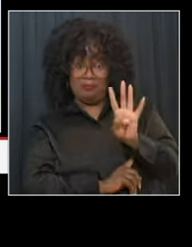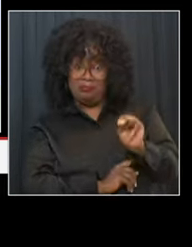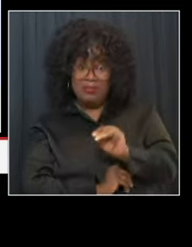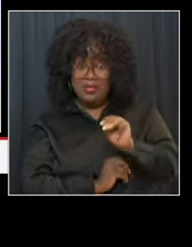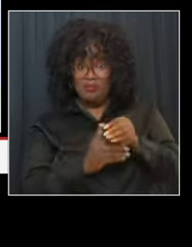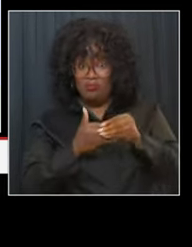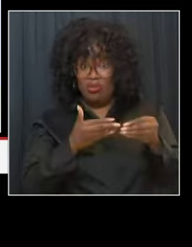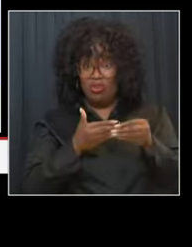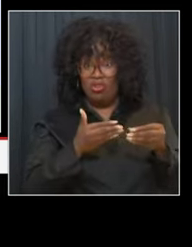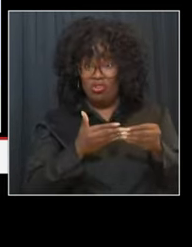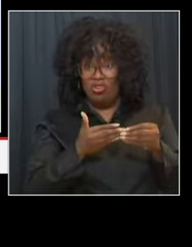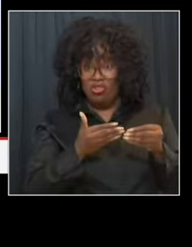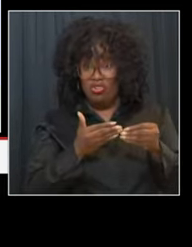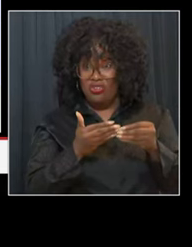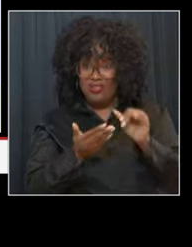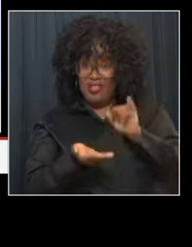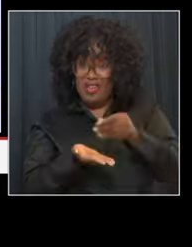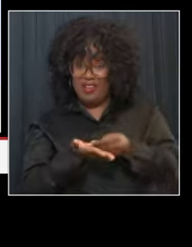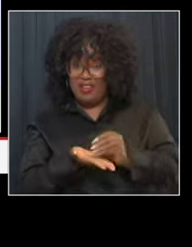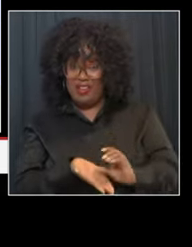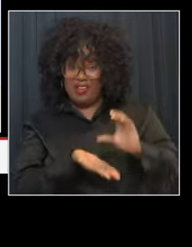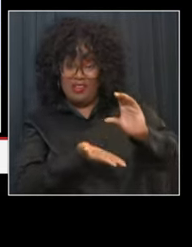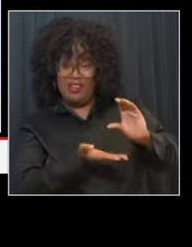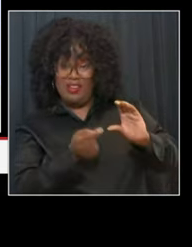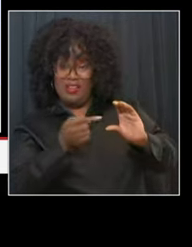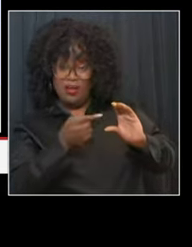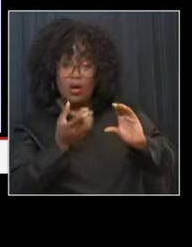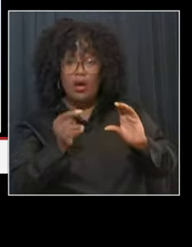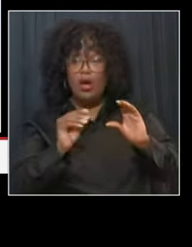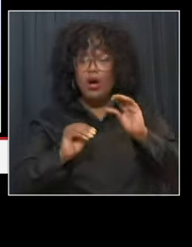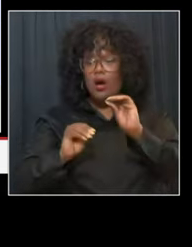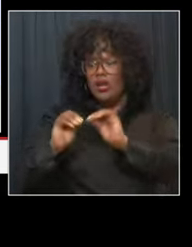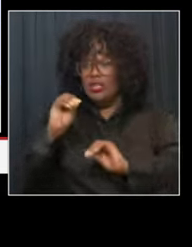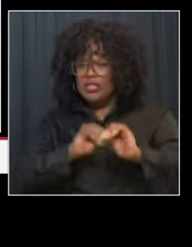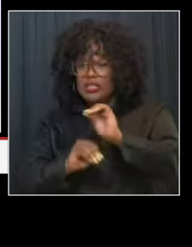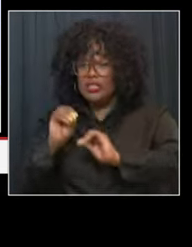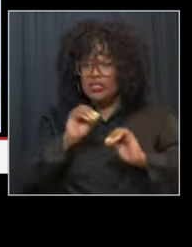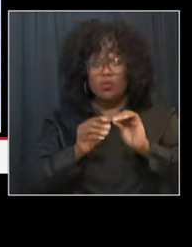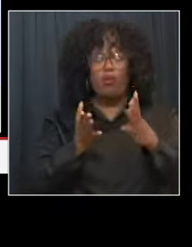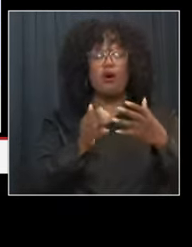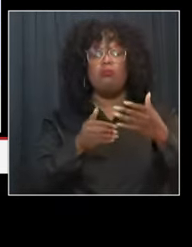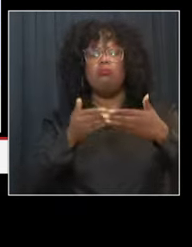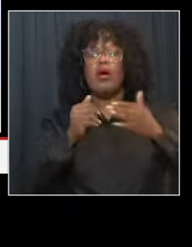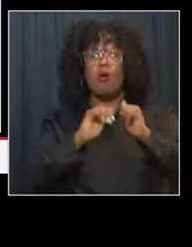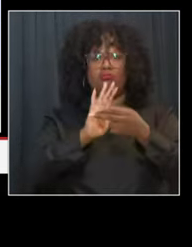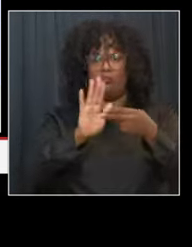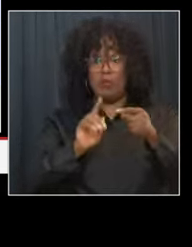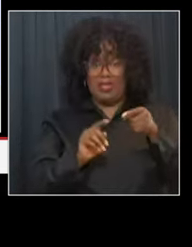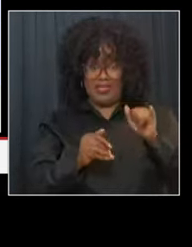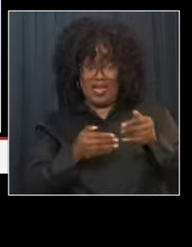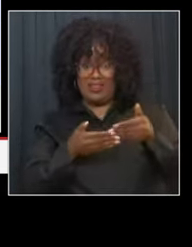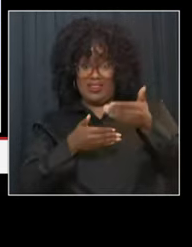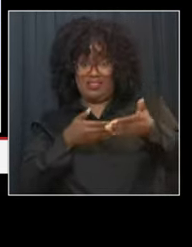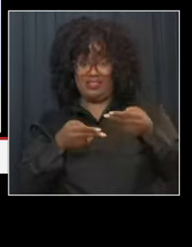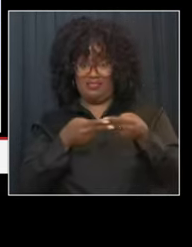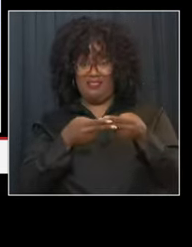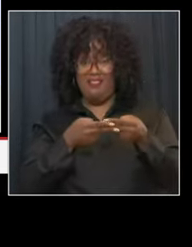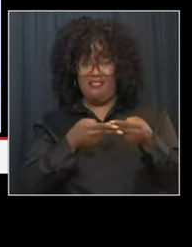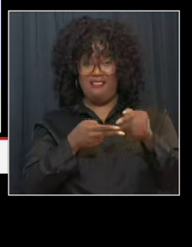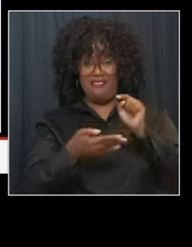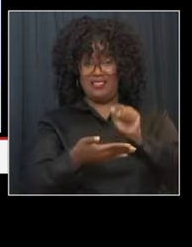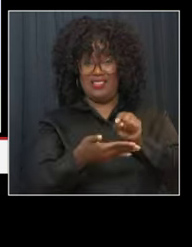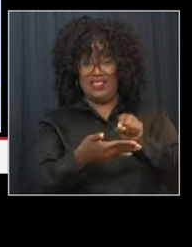worth of shifts or cuts. Next page. And when you add